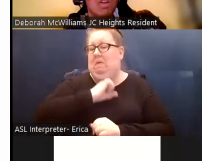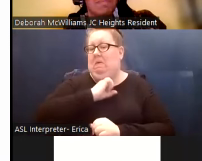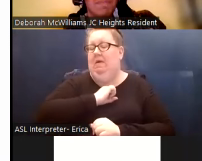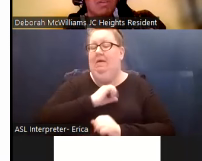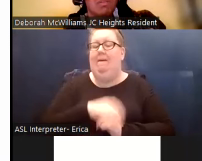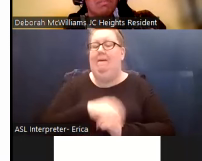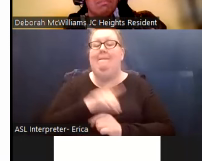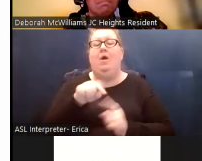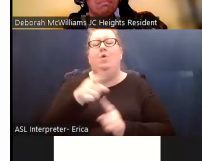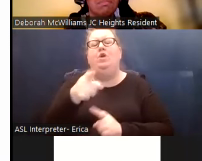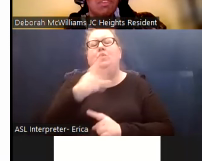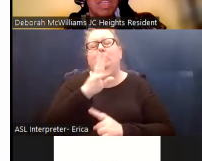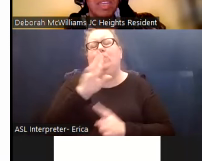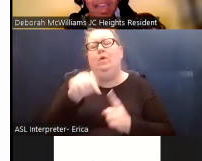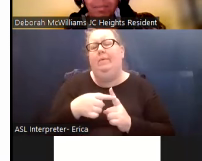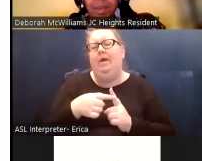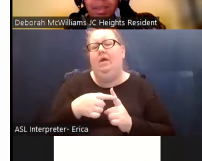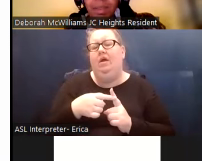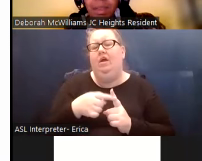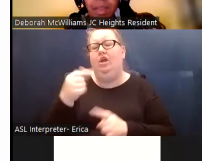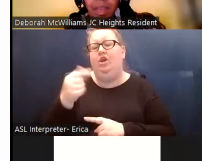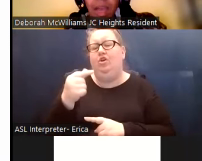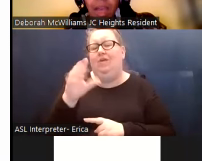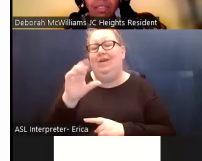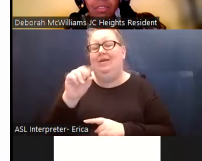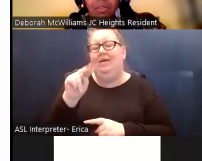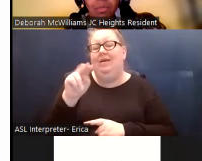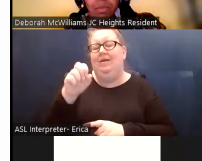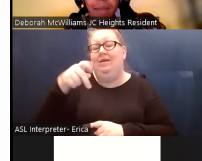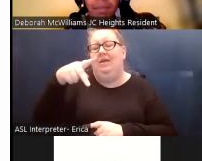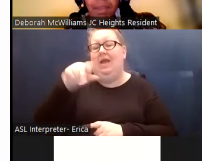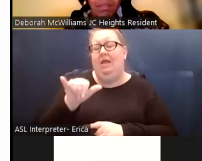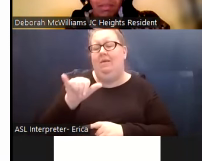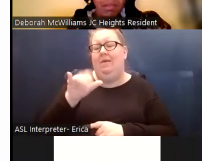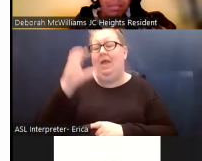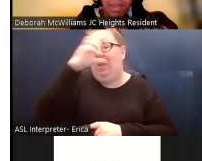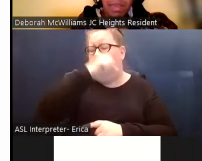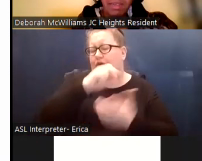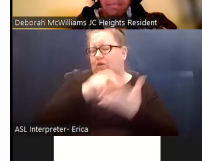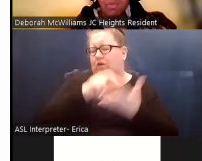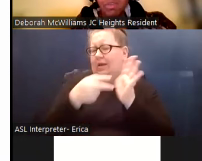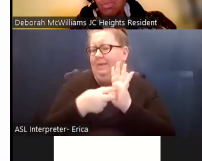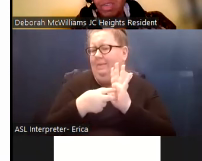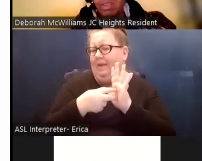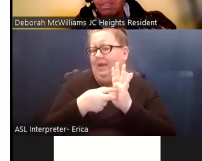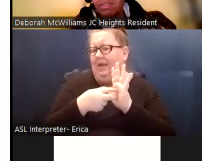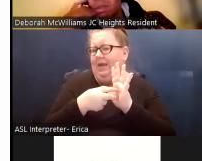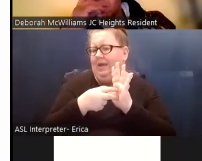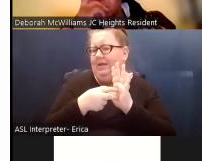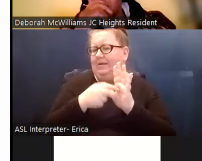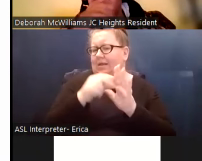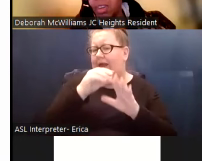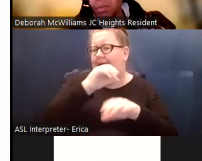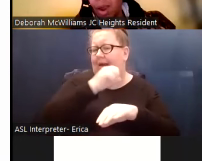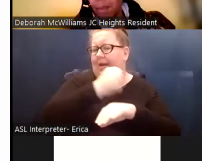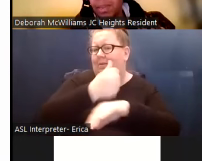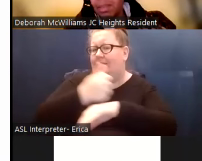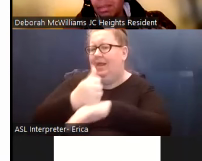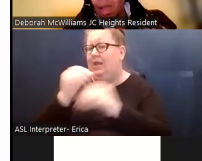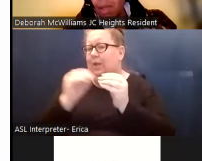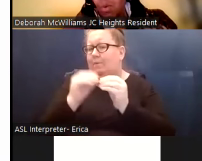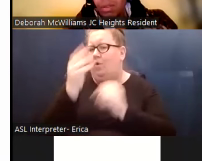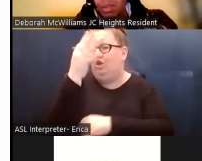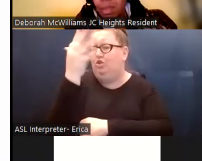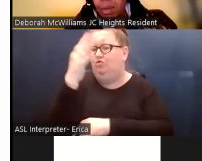When you talk about green canopy, I assume that means planting of more trees on city